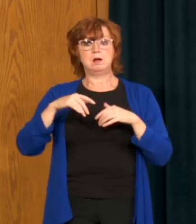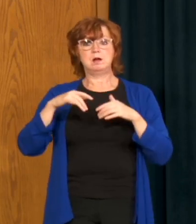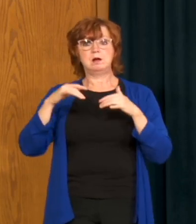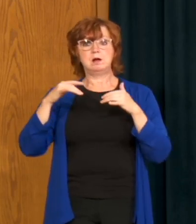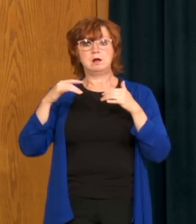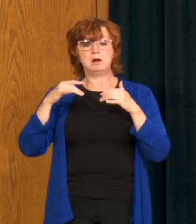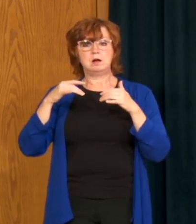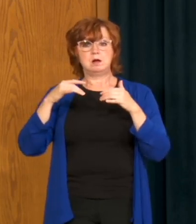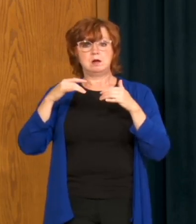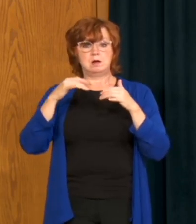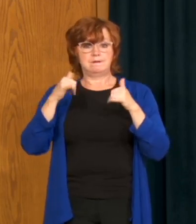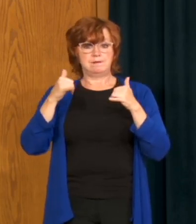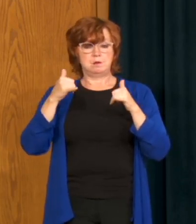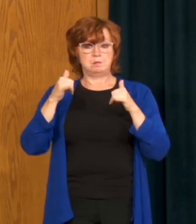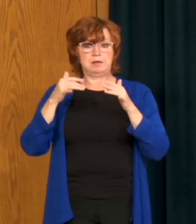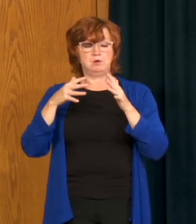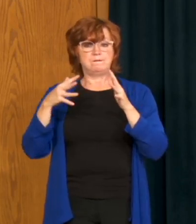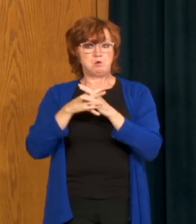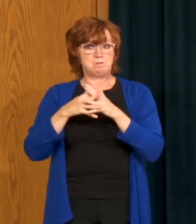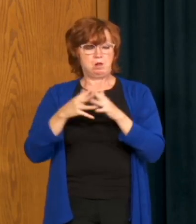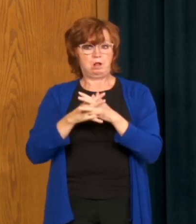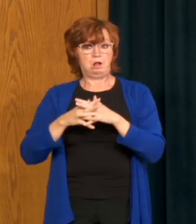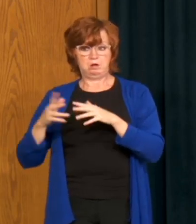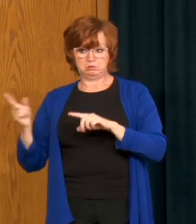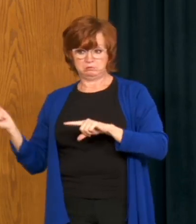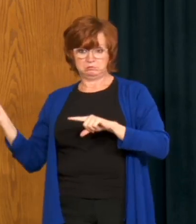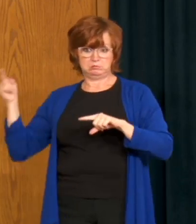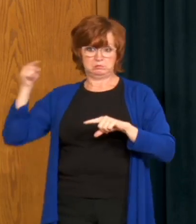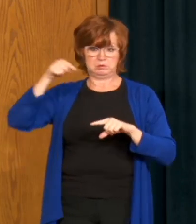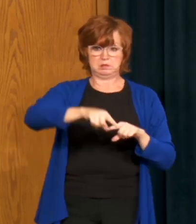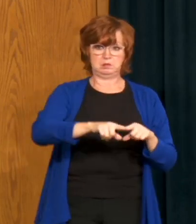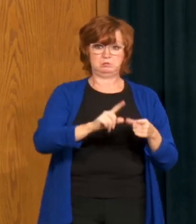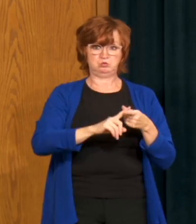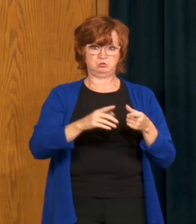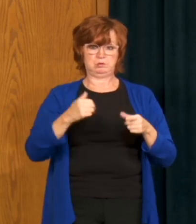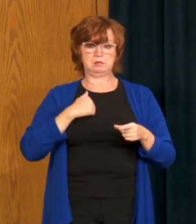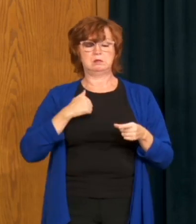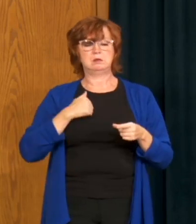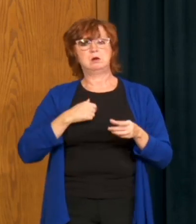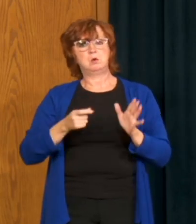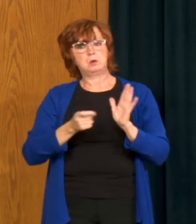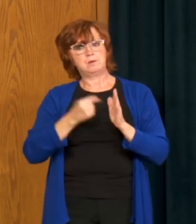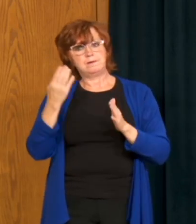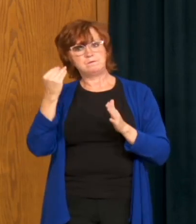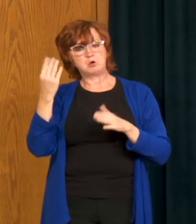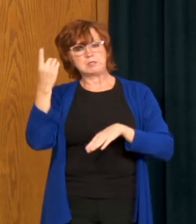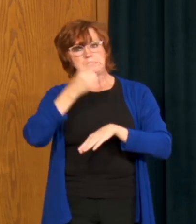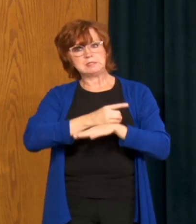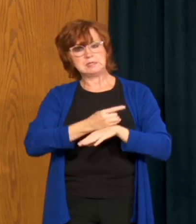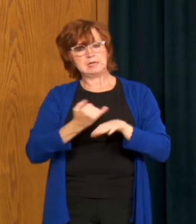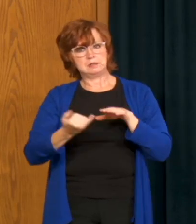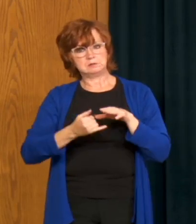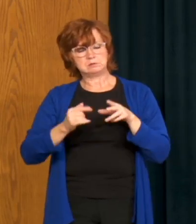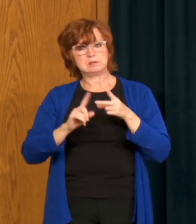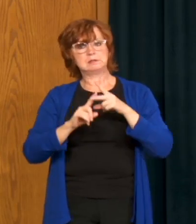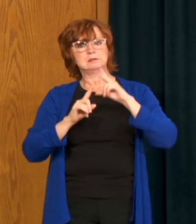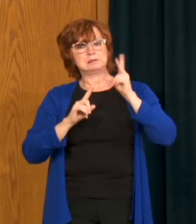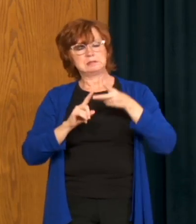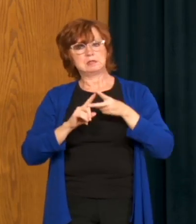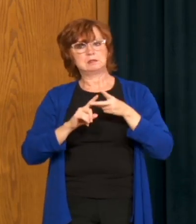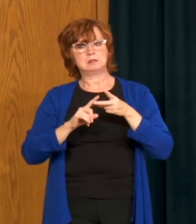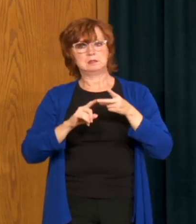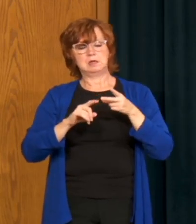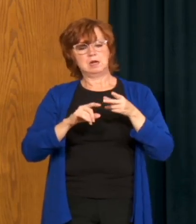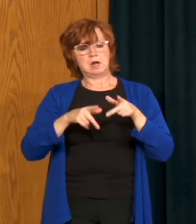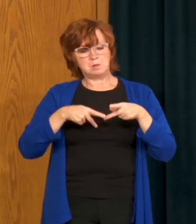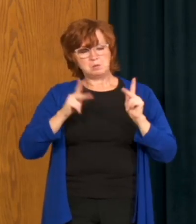play. But if there's any federal exemptions that are approved, then obviously you remain within a bubble that's pretty tight in